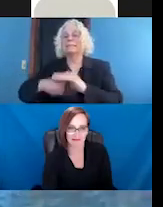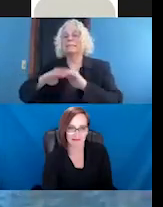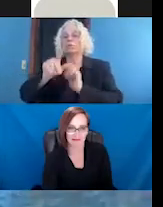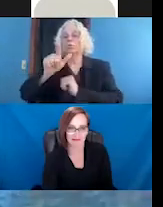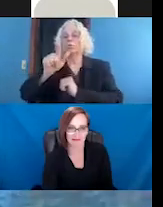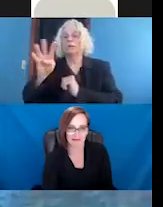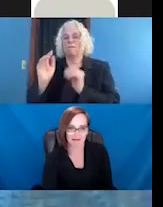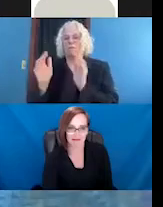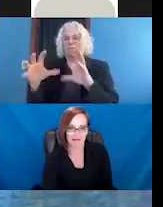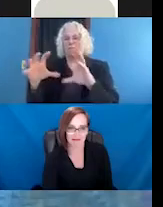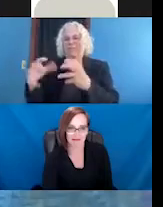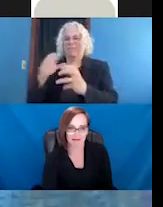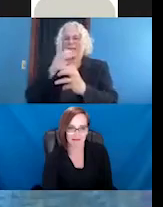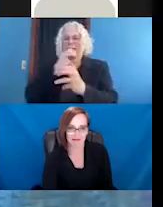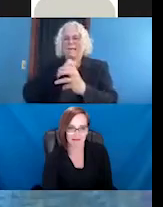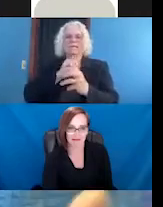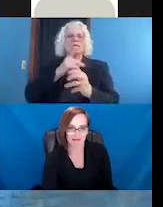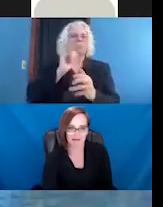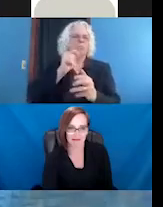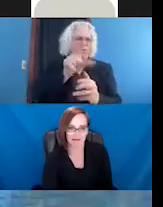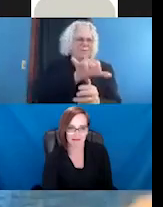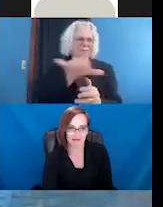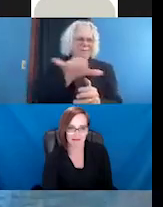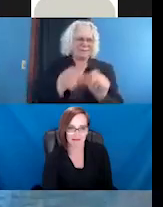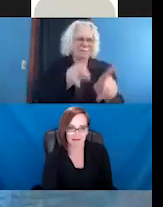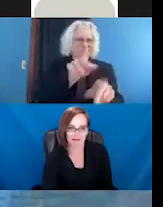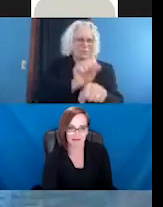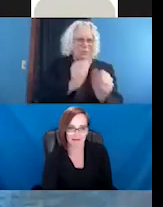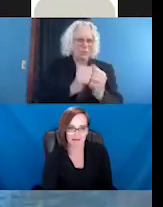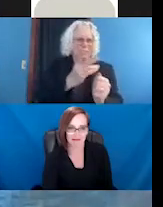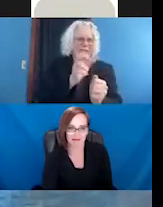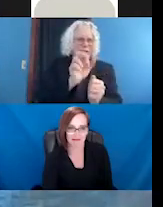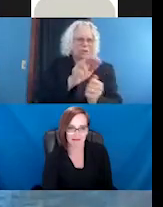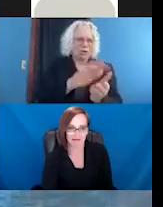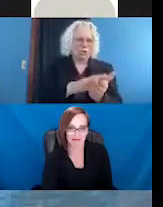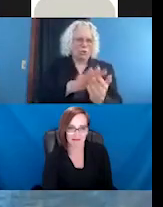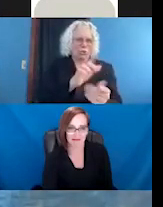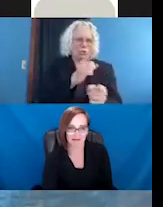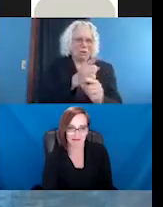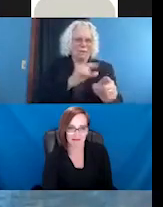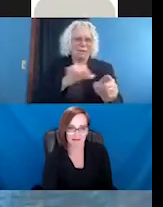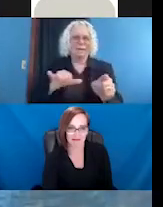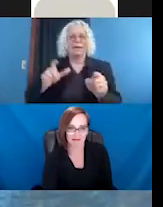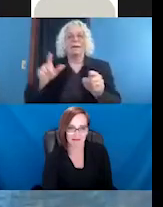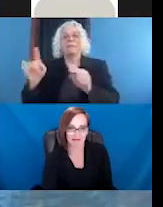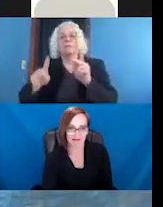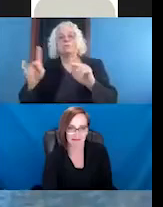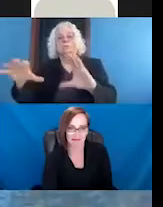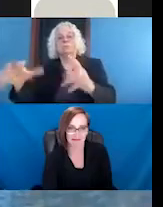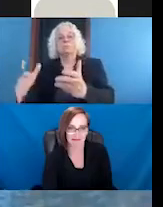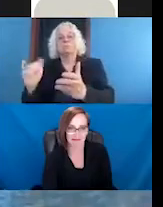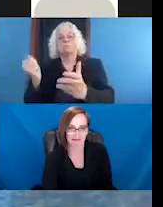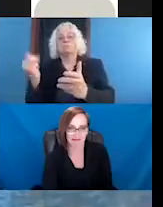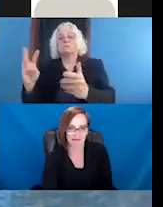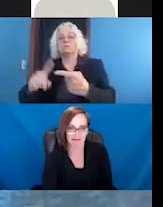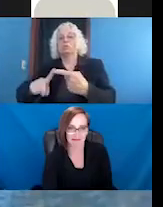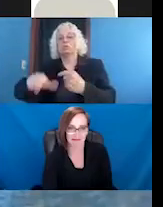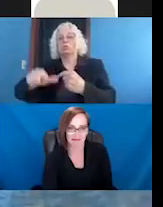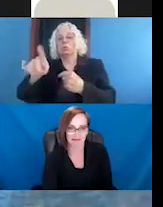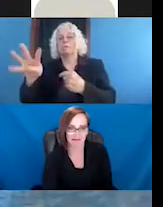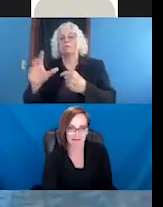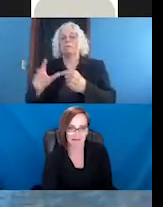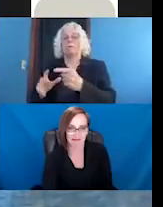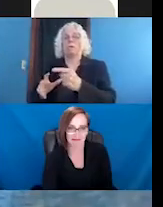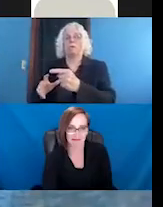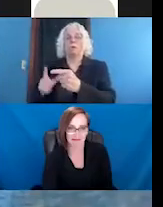you know this because you're working with them often through your charter schools. And we've actually, I don't know if we've released it yet, but we're working